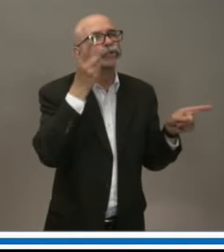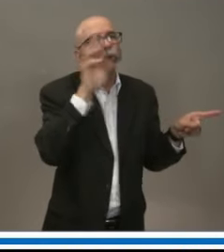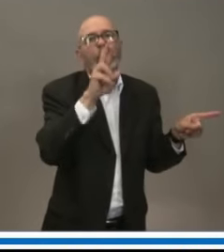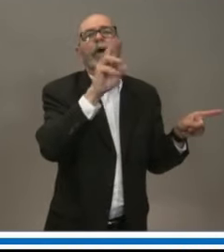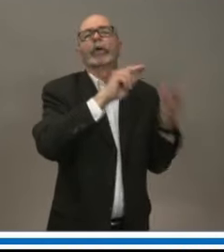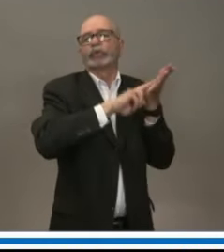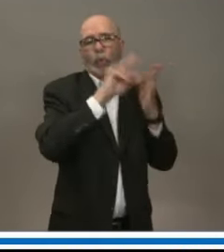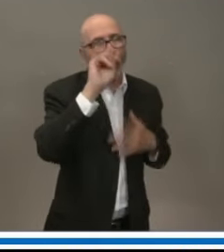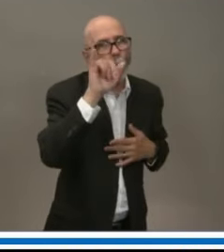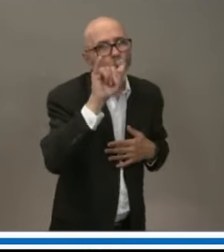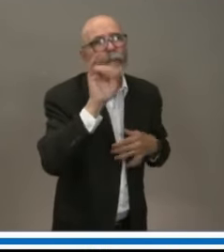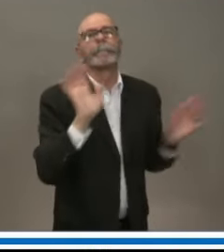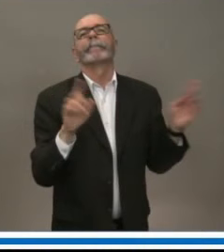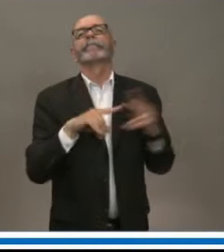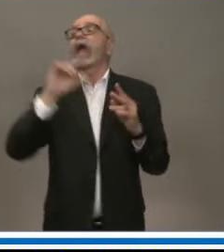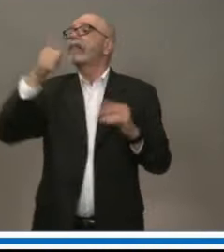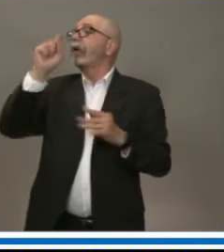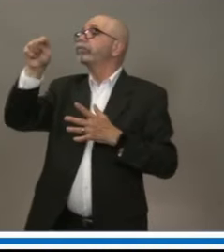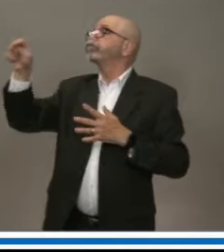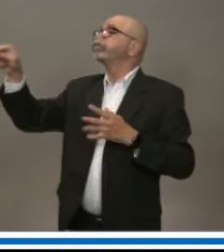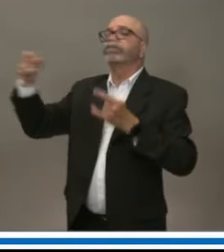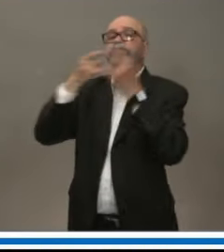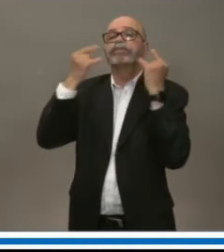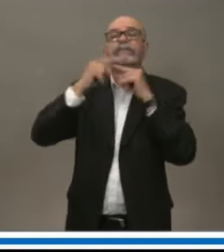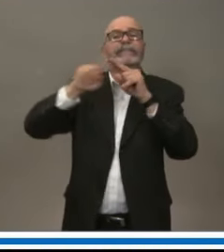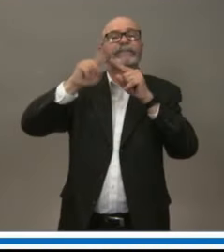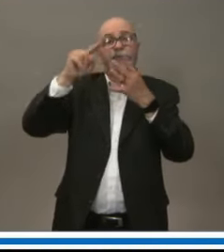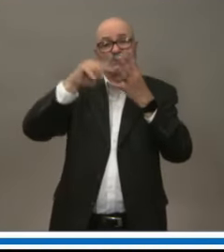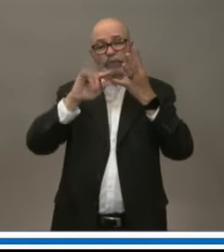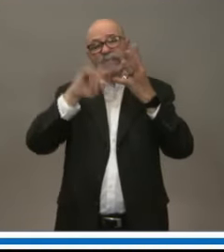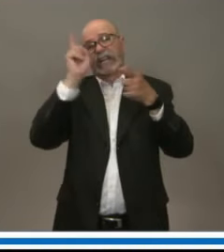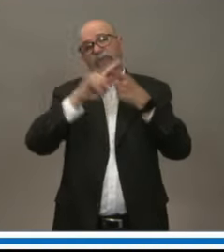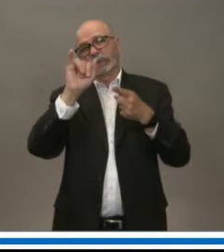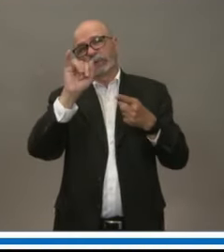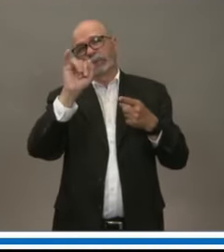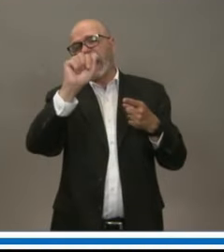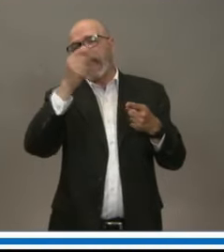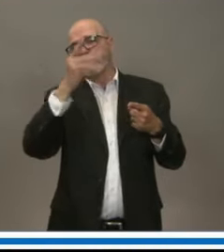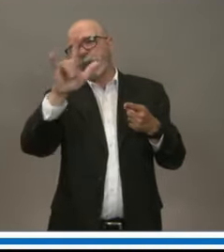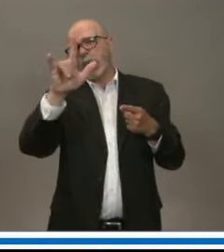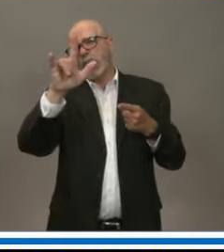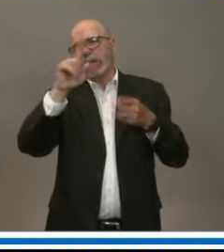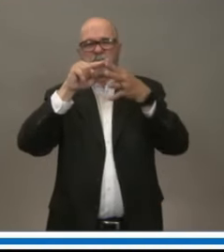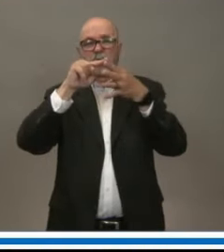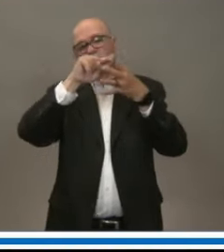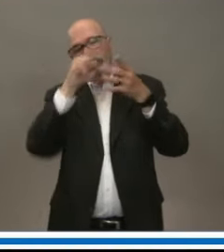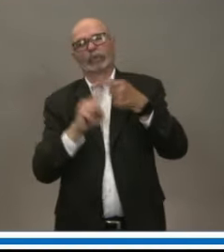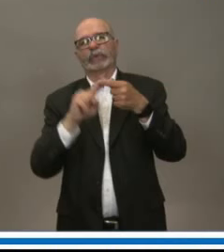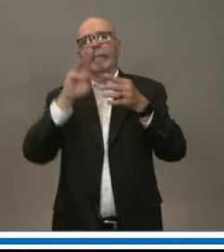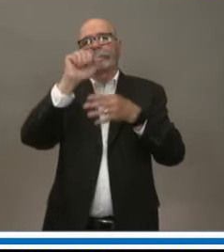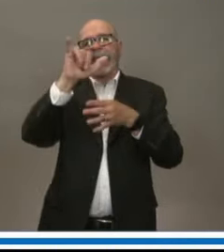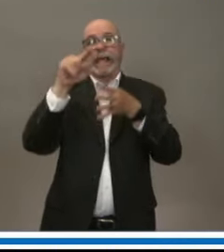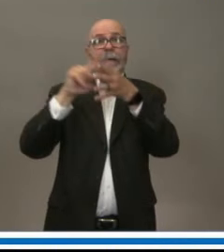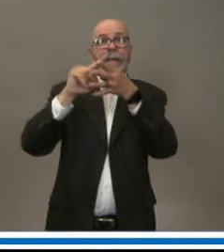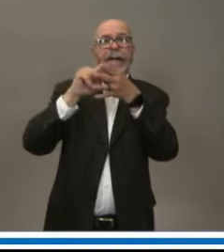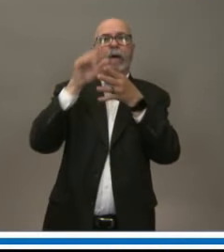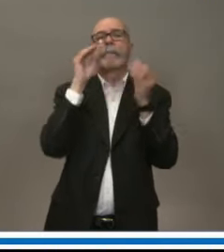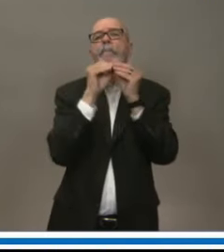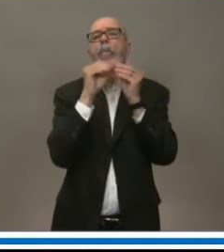supply to the end of April. If orders that we have booked continue to come in, we'll have that into May by now.